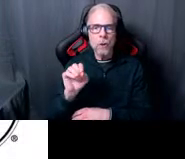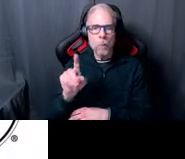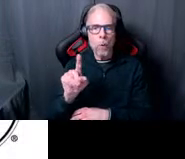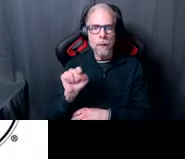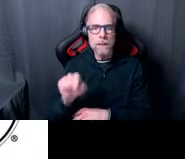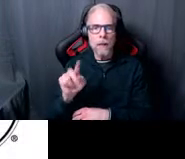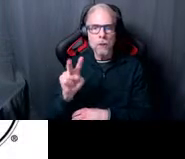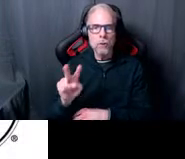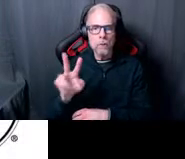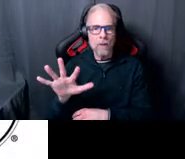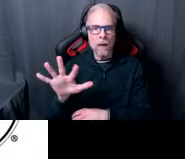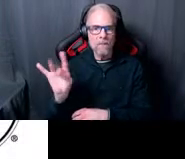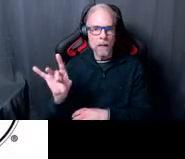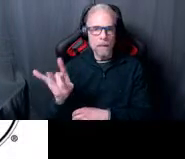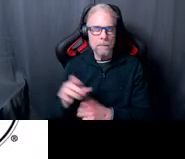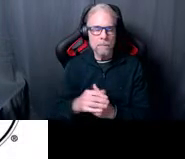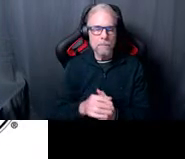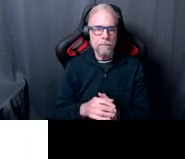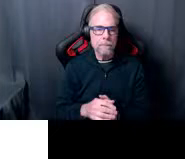801.258.